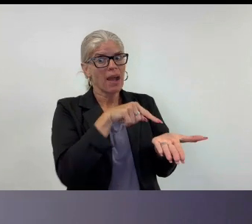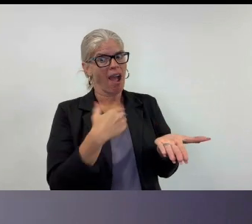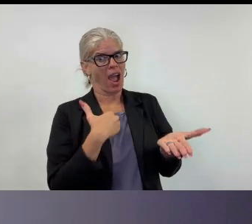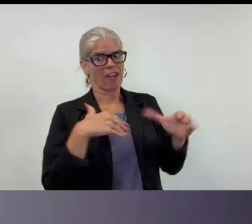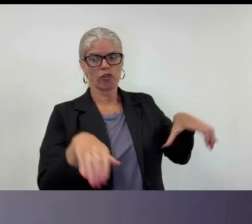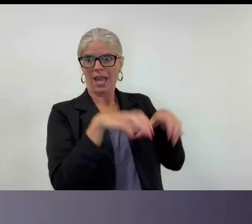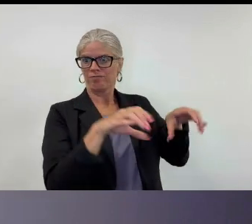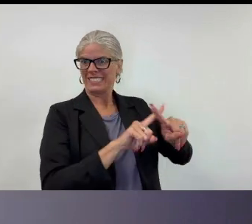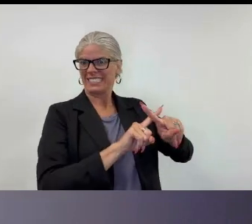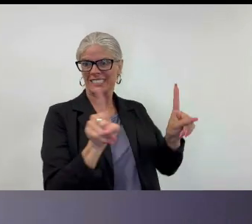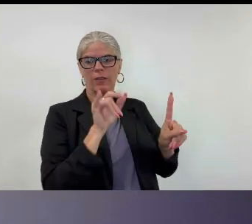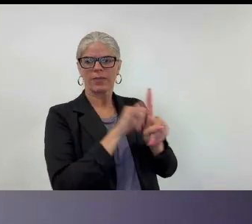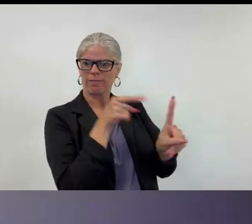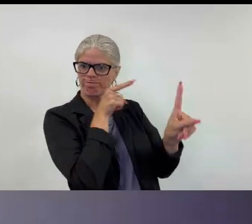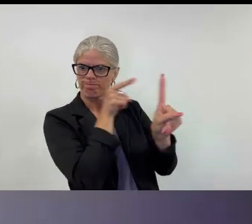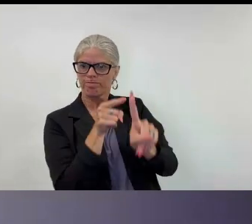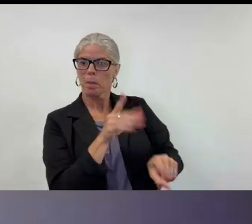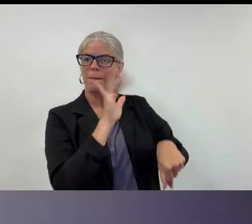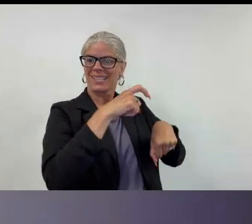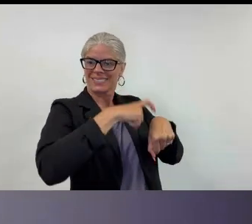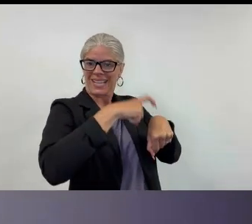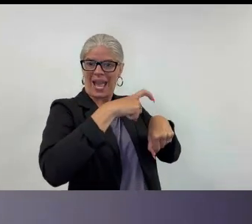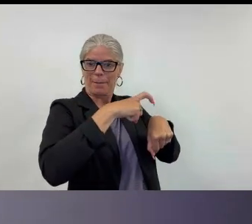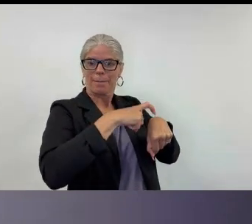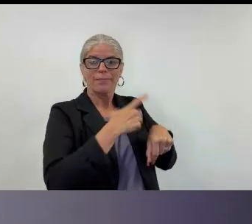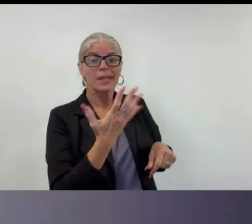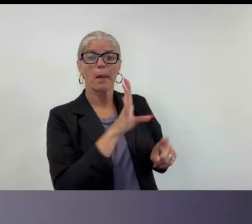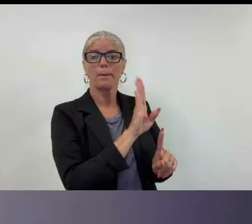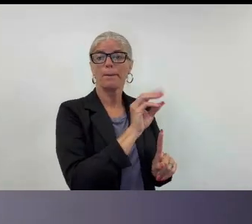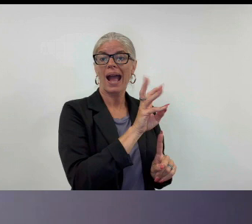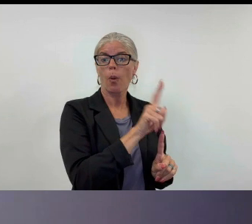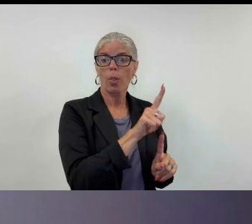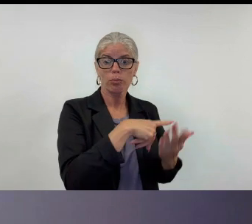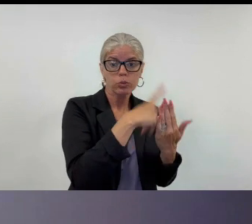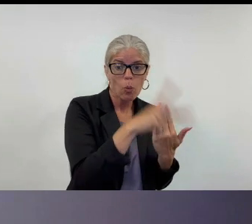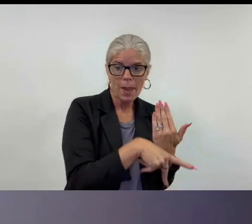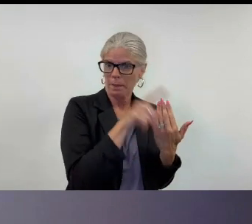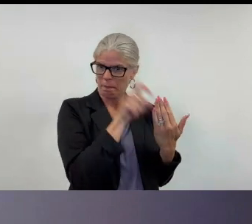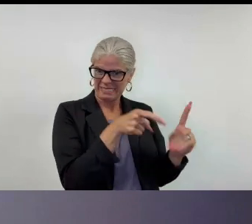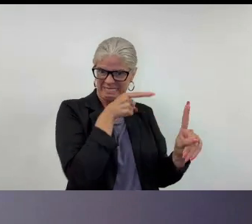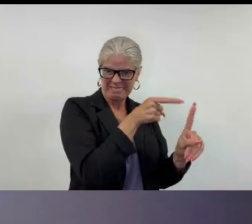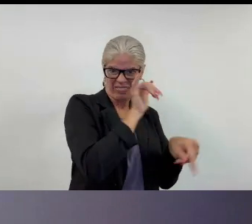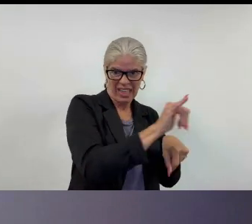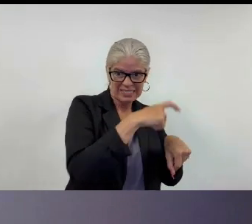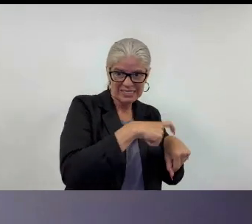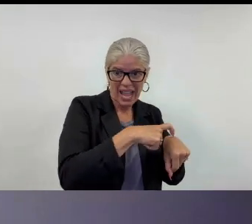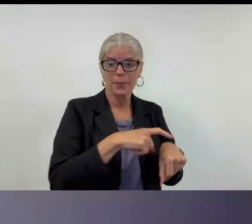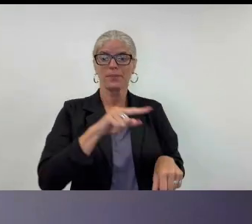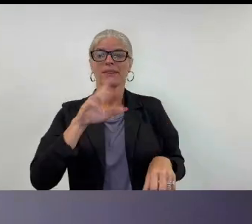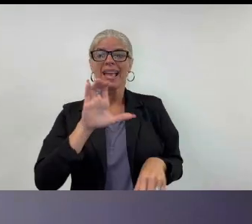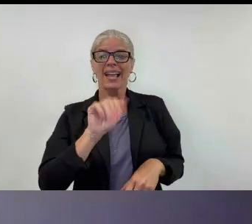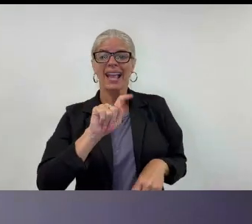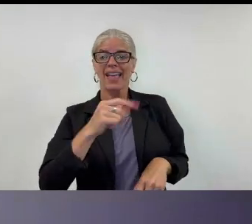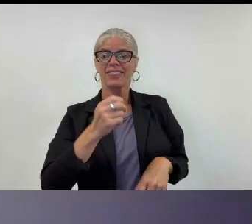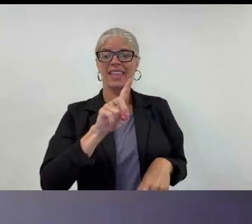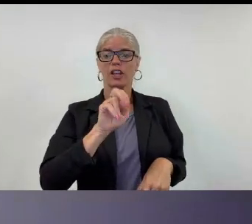care for. But in rehabilitation, there are activities that are time specific. So a bowel program needs to be done at this time.